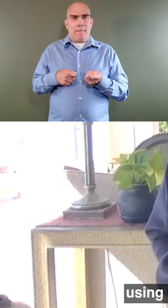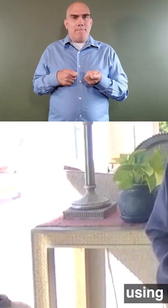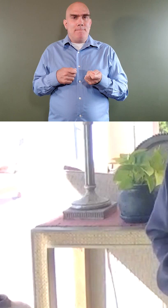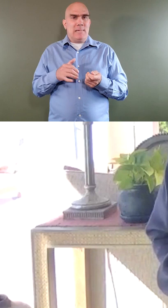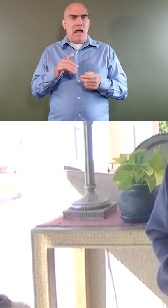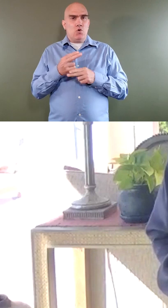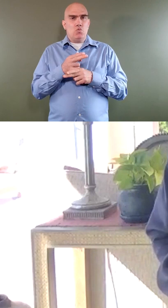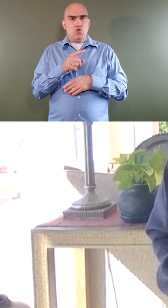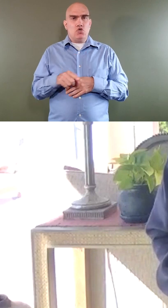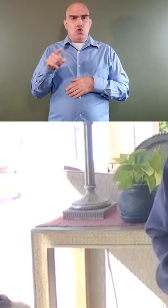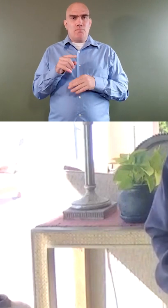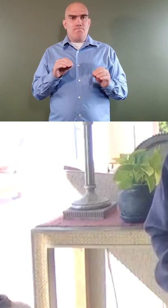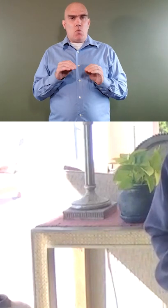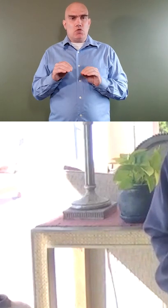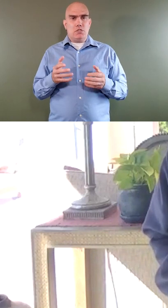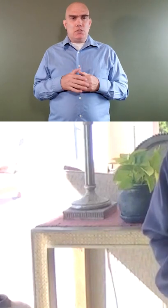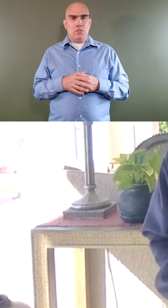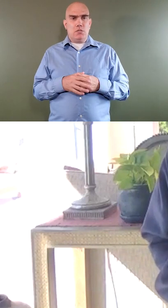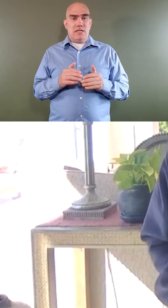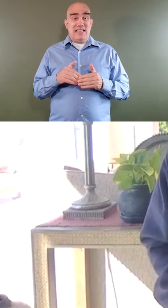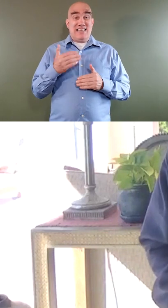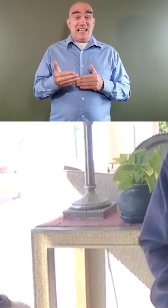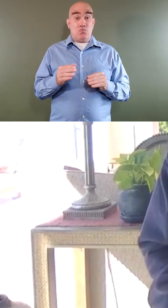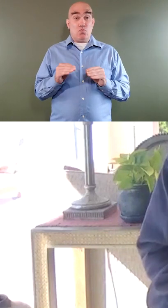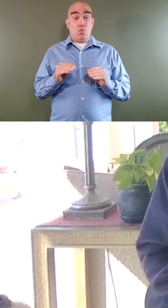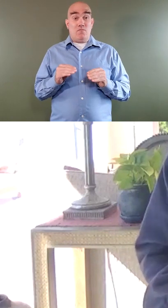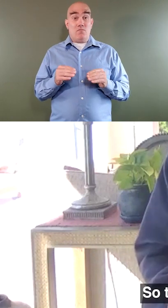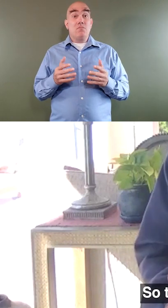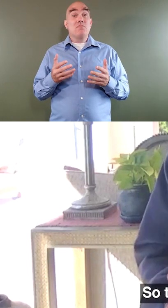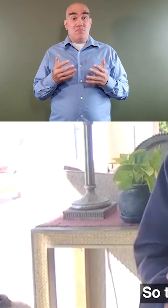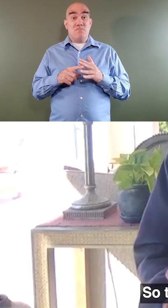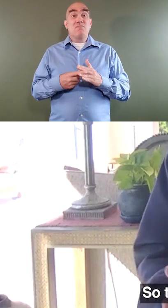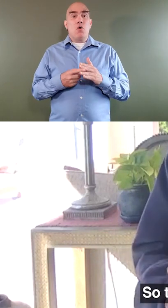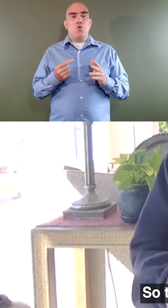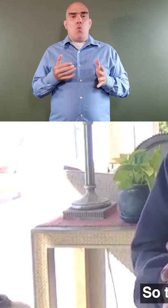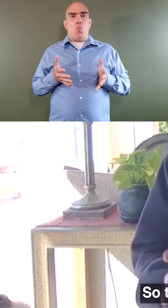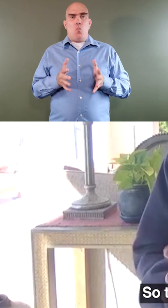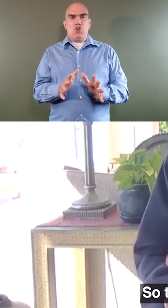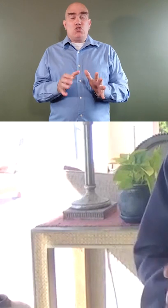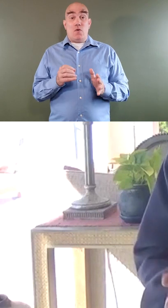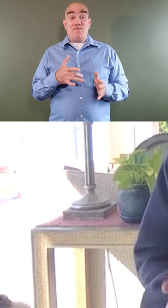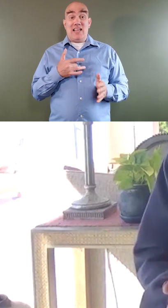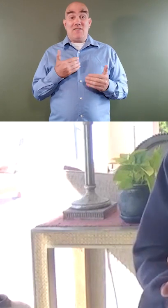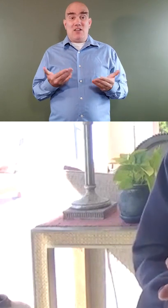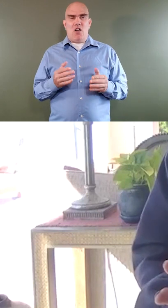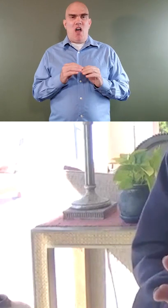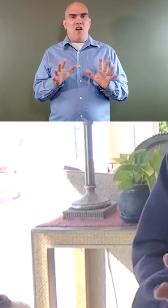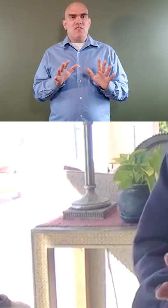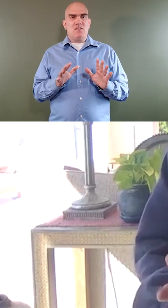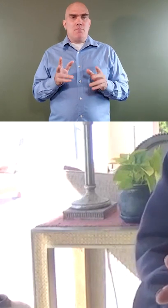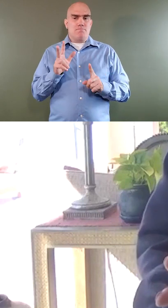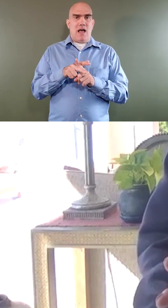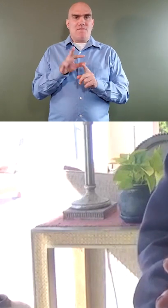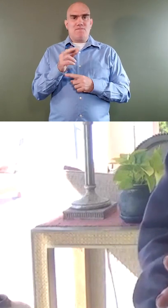do something. The next move in the commencement is to push. So the feeling I have here obviously is